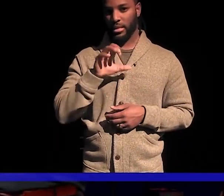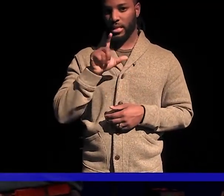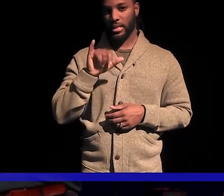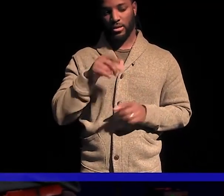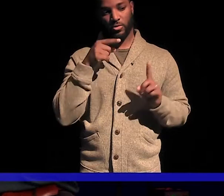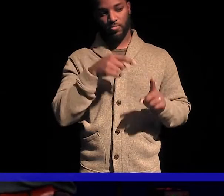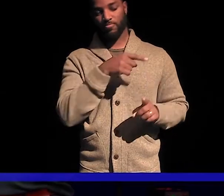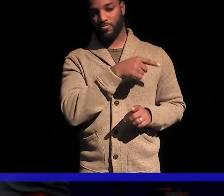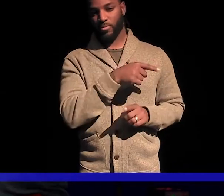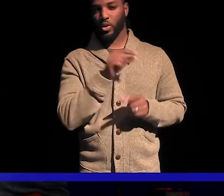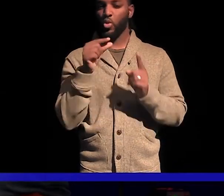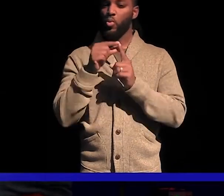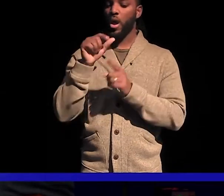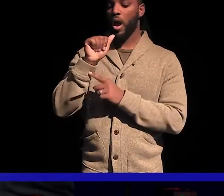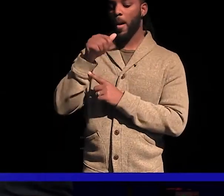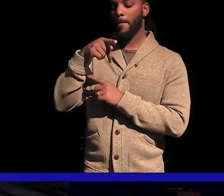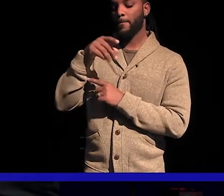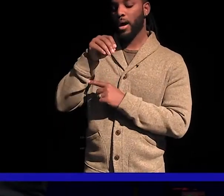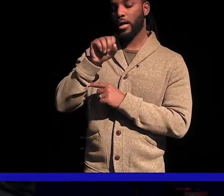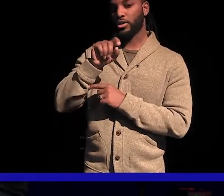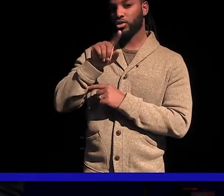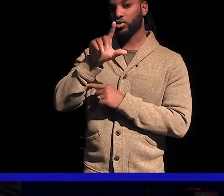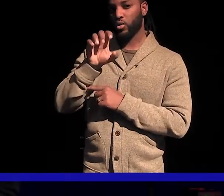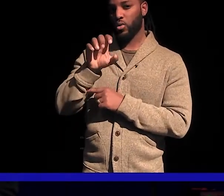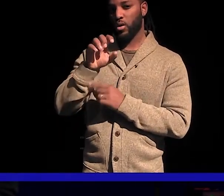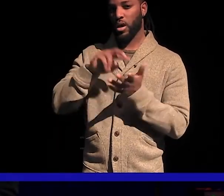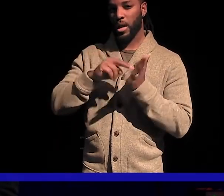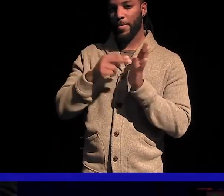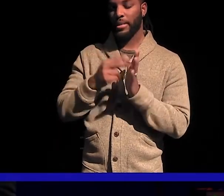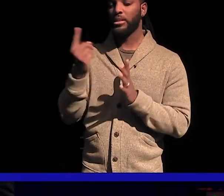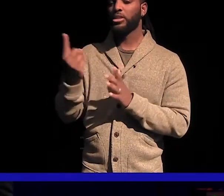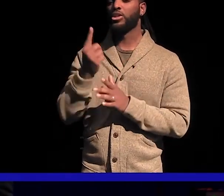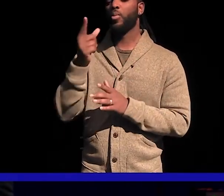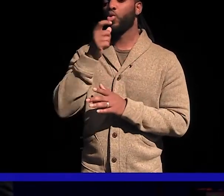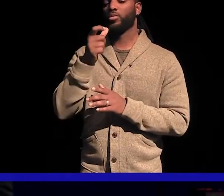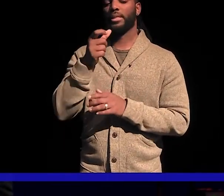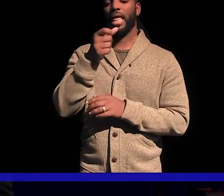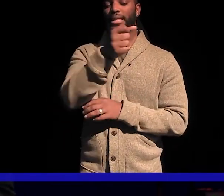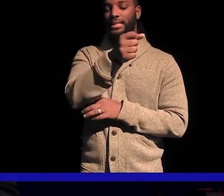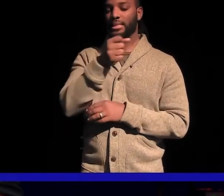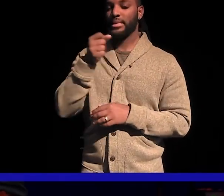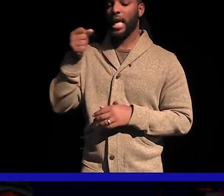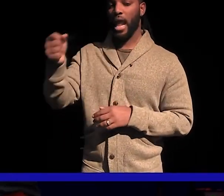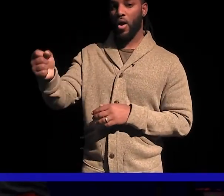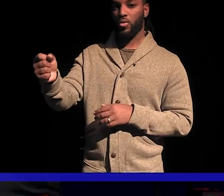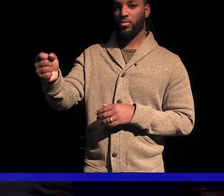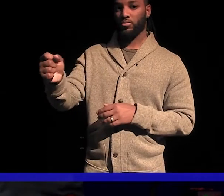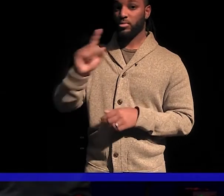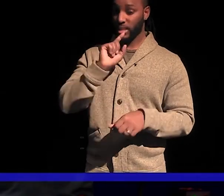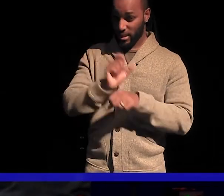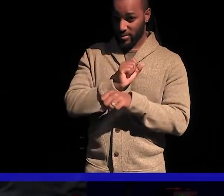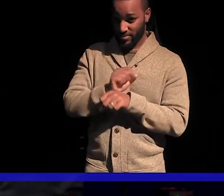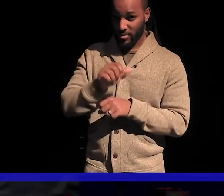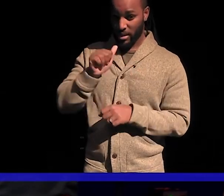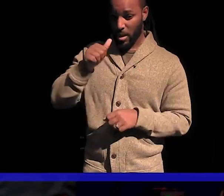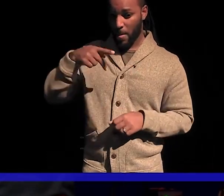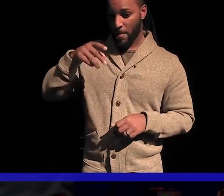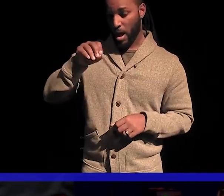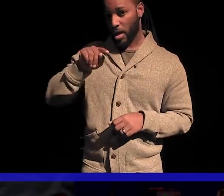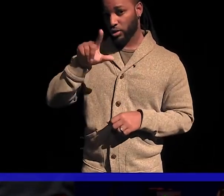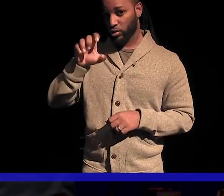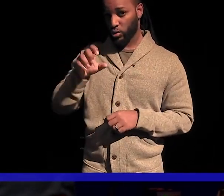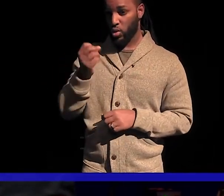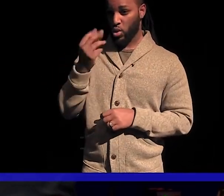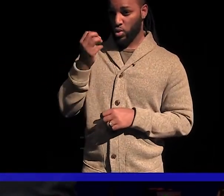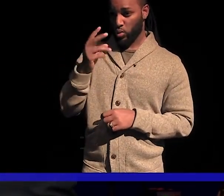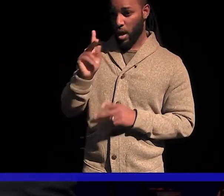So the word apostle means someone who has been sent out. In the most literal sense of the word, apostle are the 12